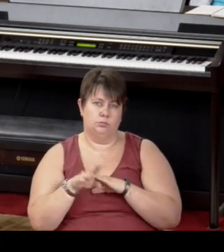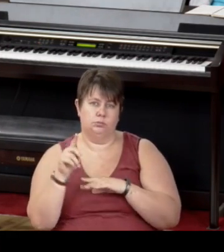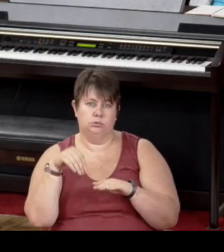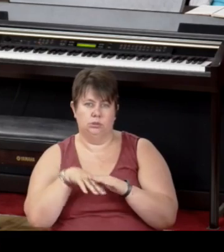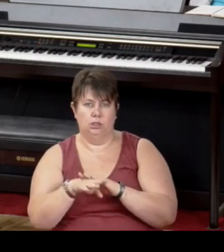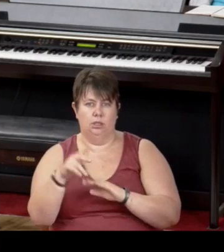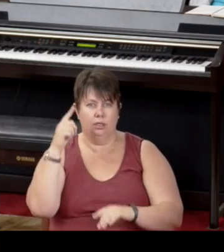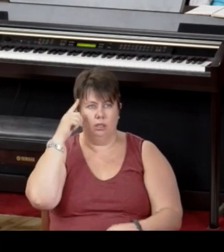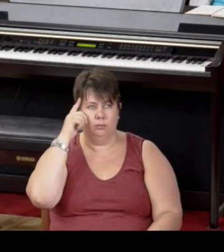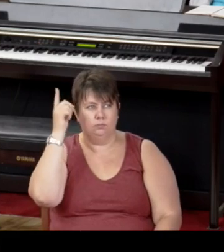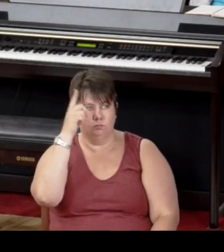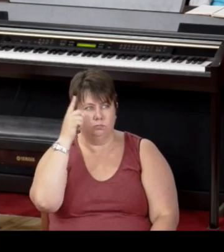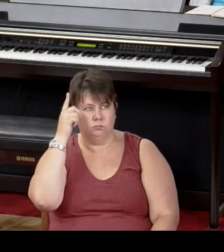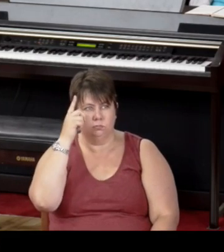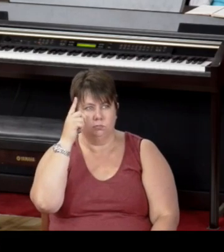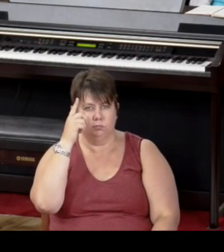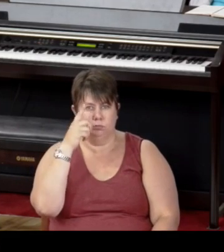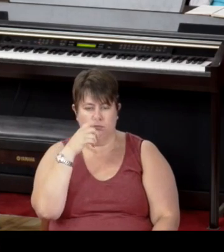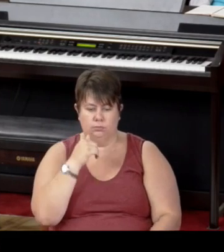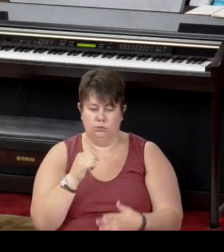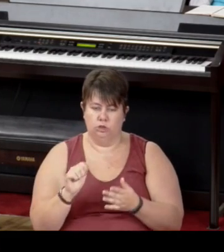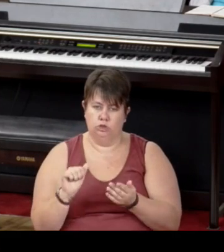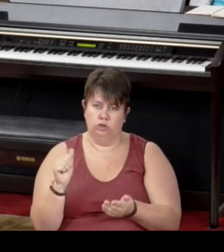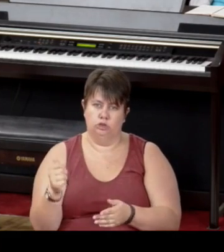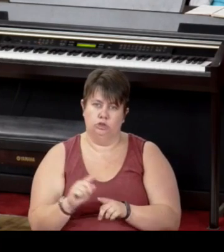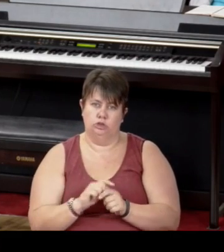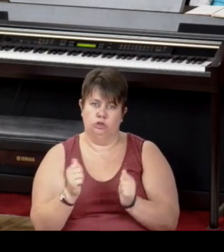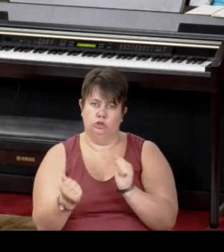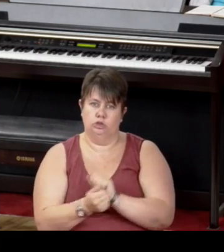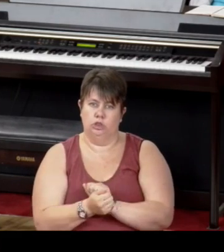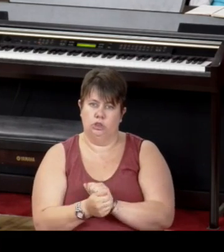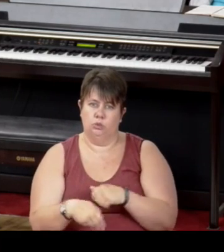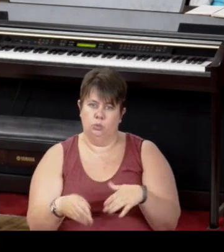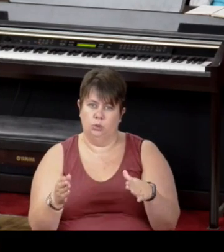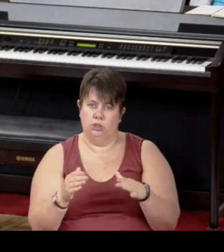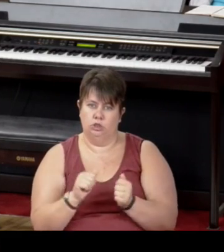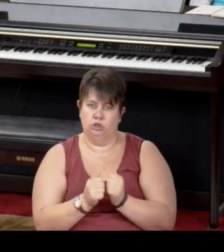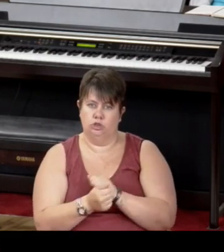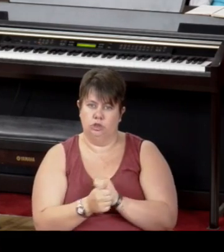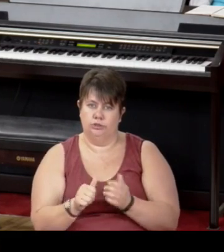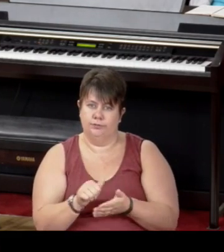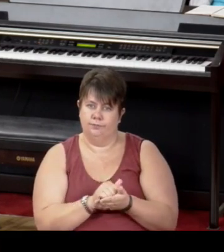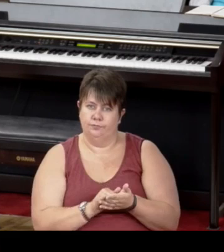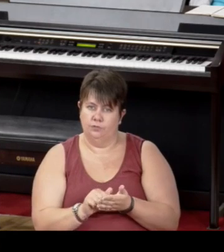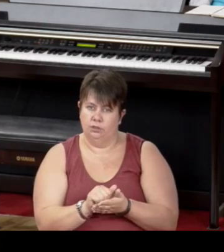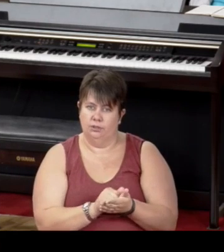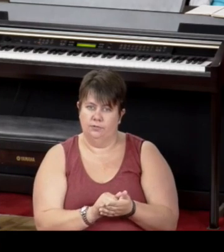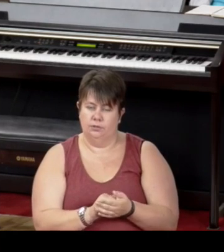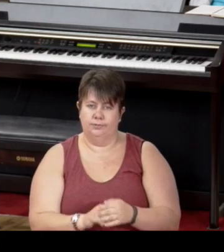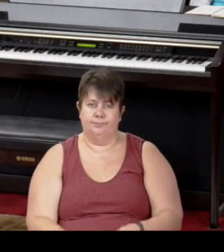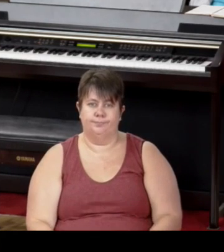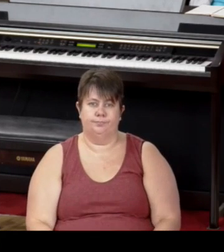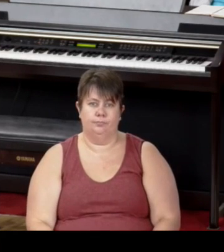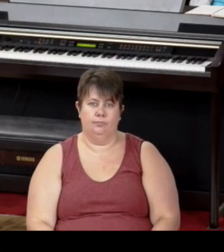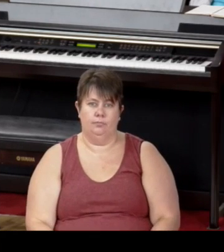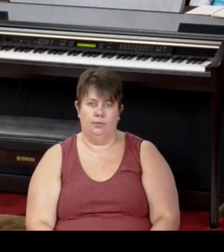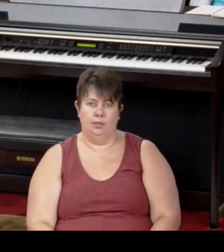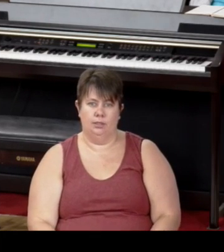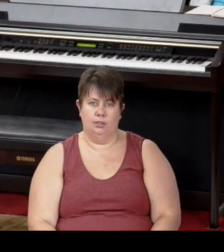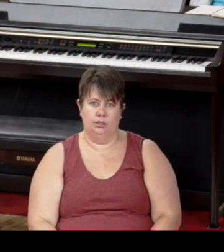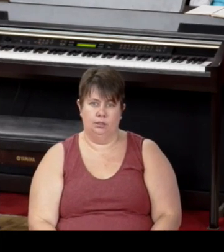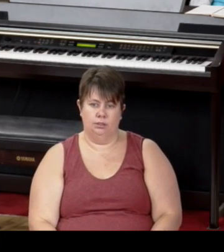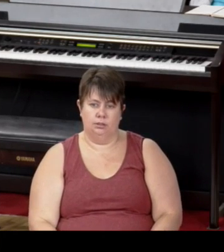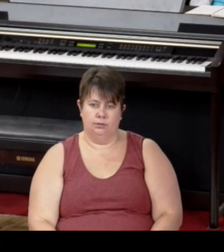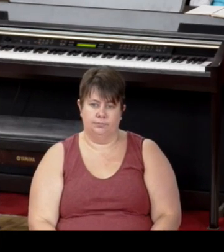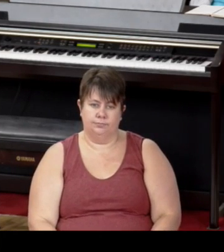this multiple sin. It's a quote from a favorite writer of mine, Tom Wright, capturing what is going on when